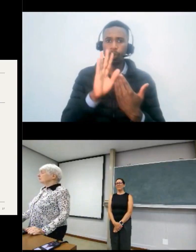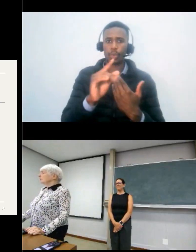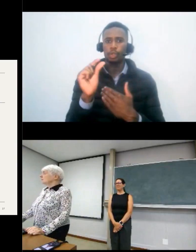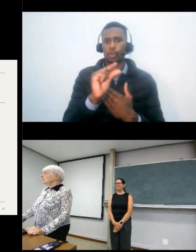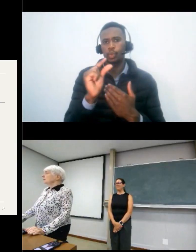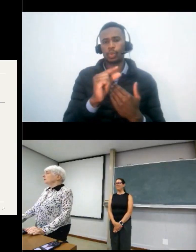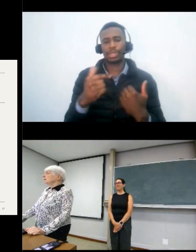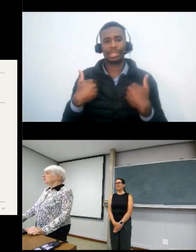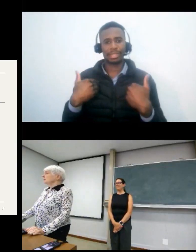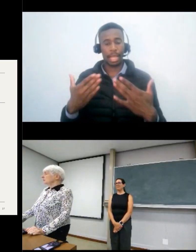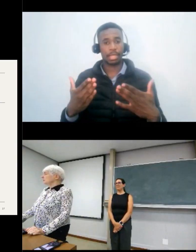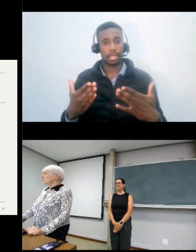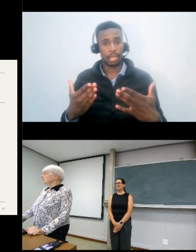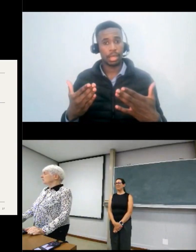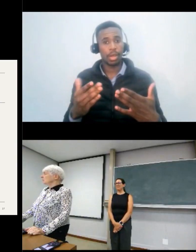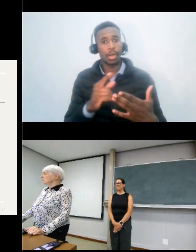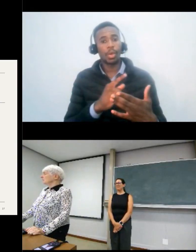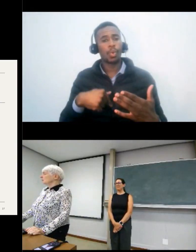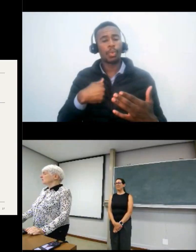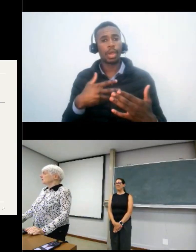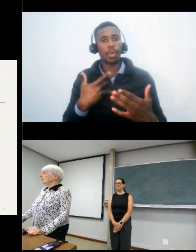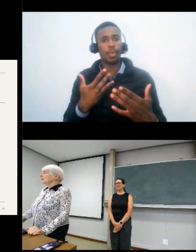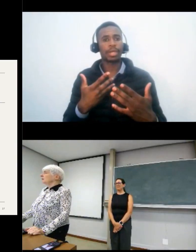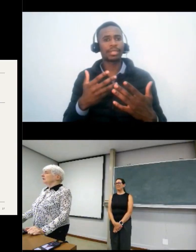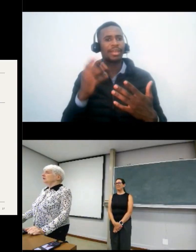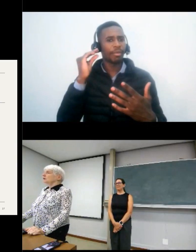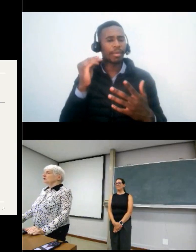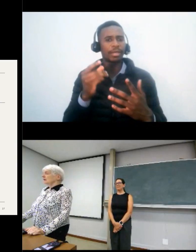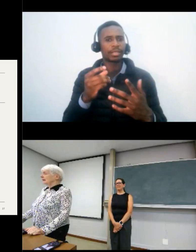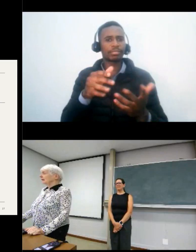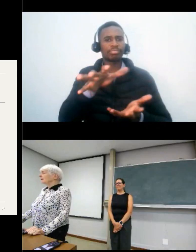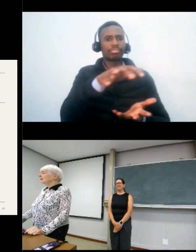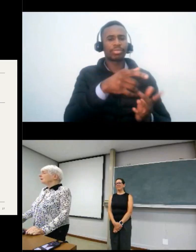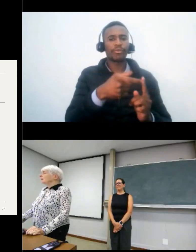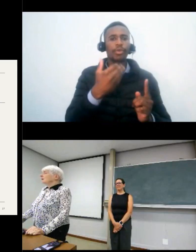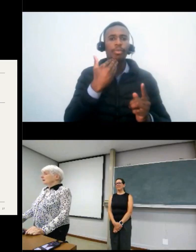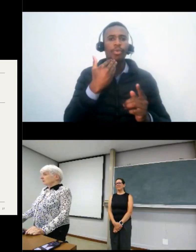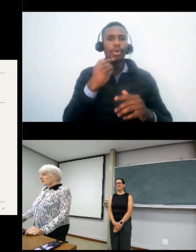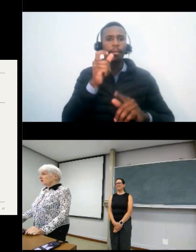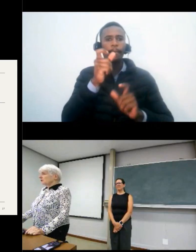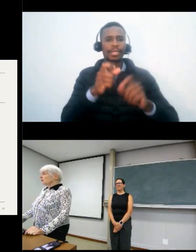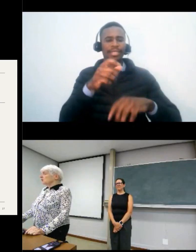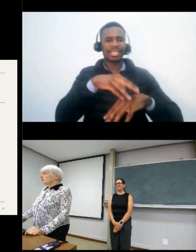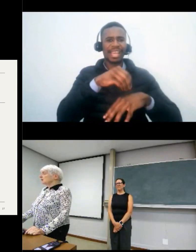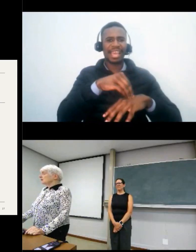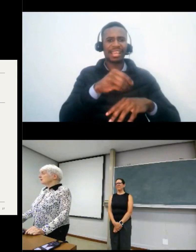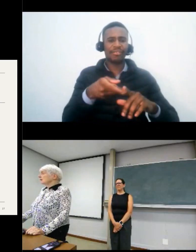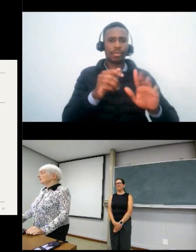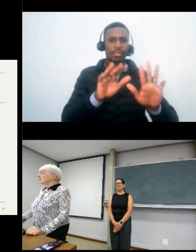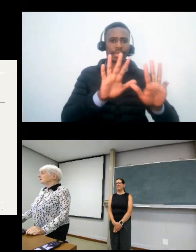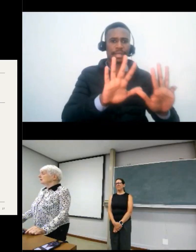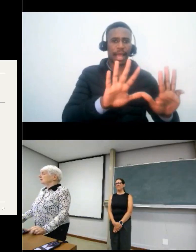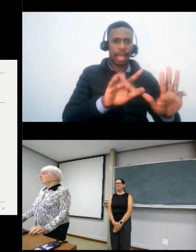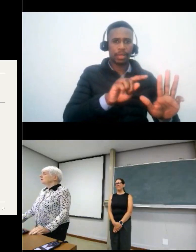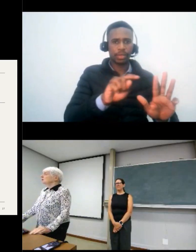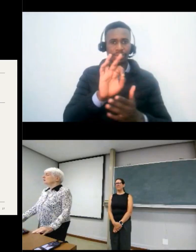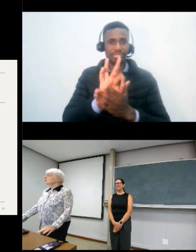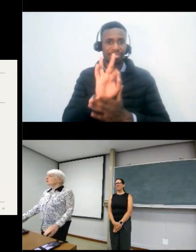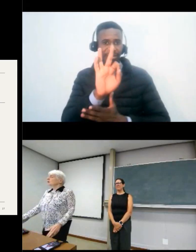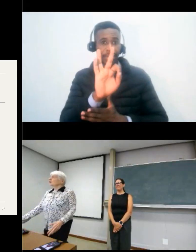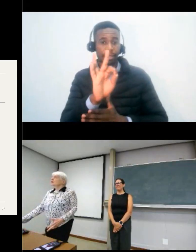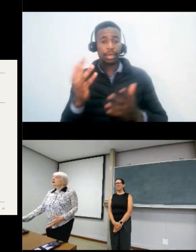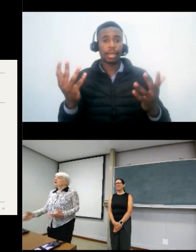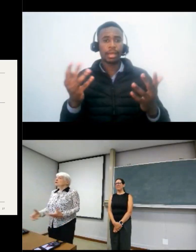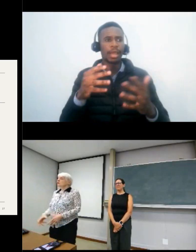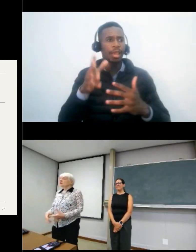collect data from 9 to 13-year-olds in the Western Cape and in Gauteng. They're master's projects, and they